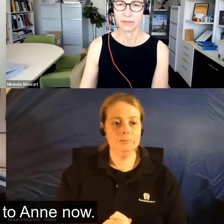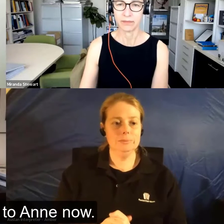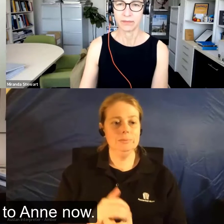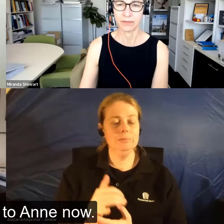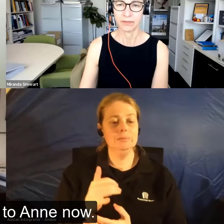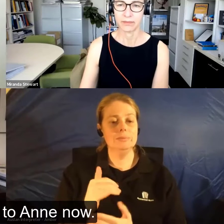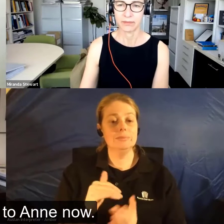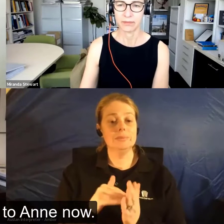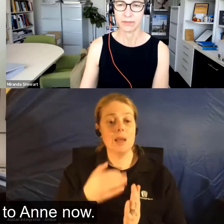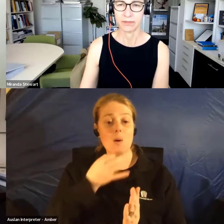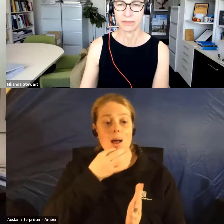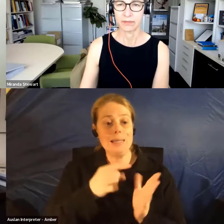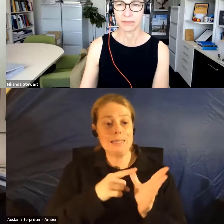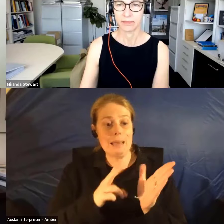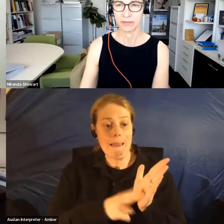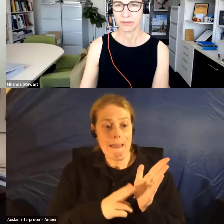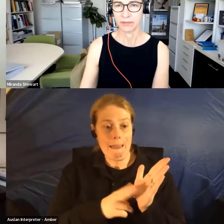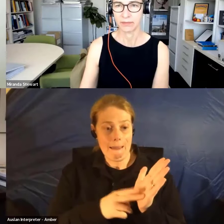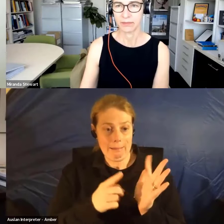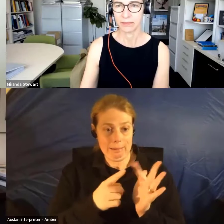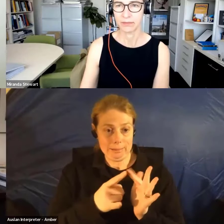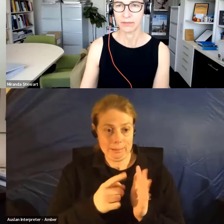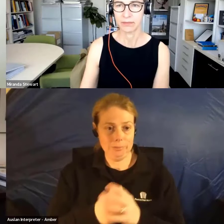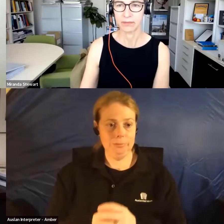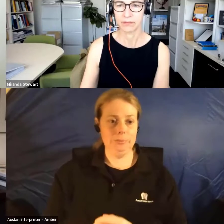to Anne now.